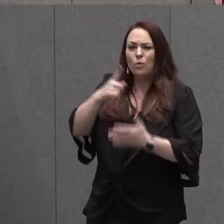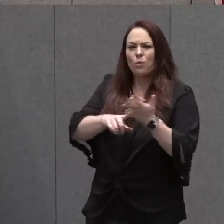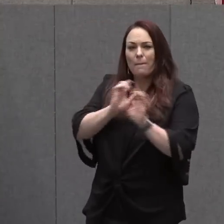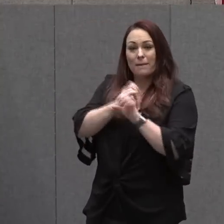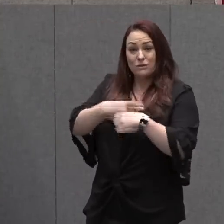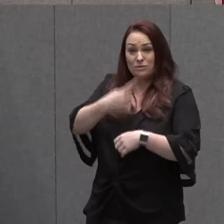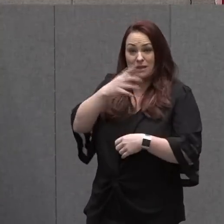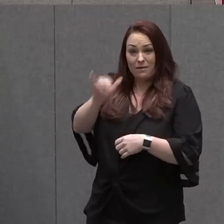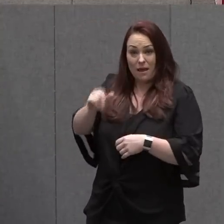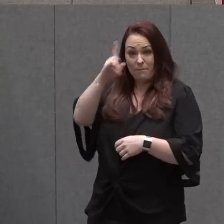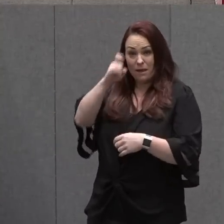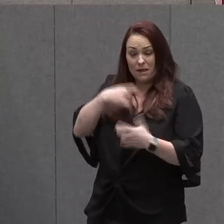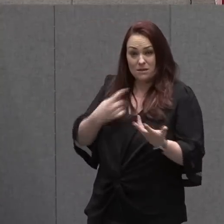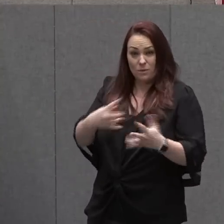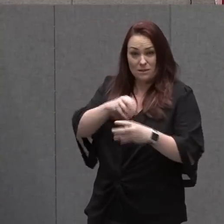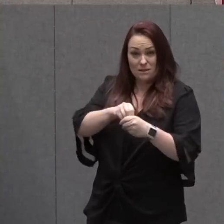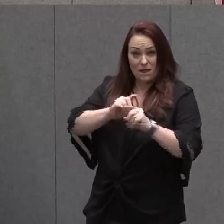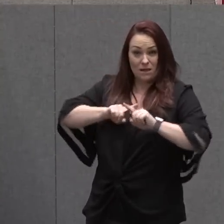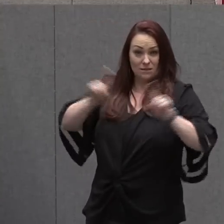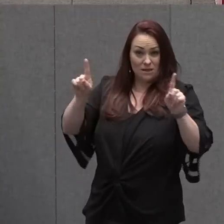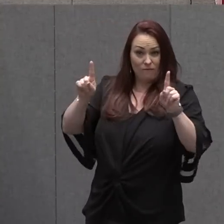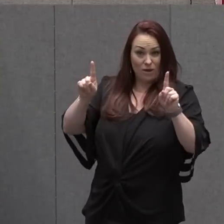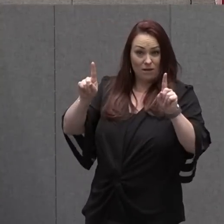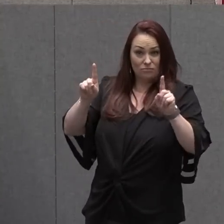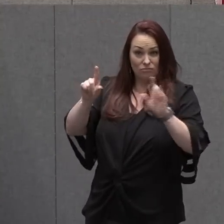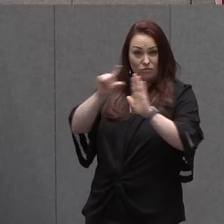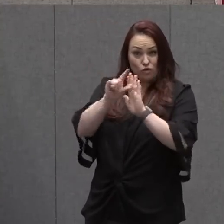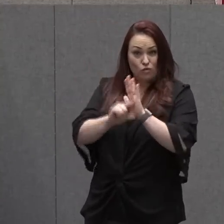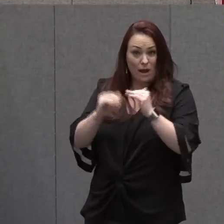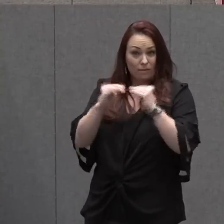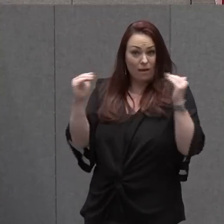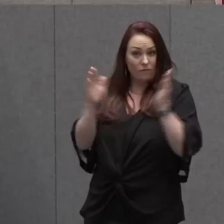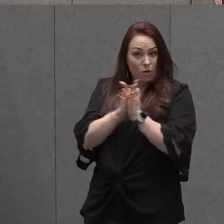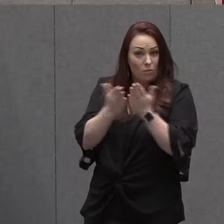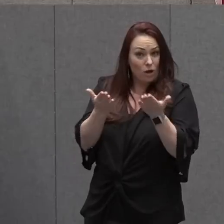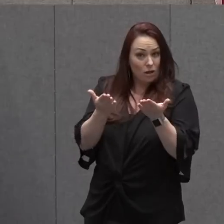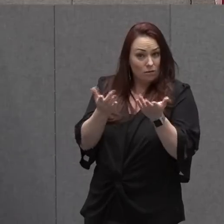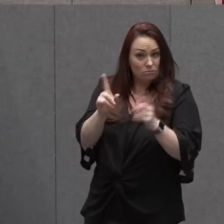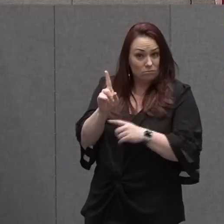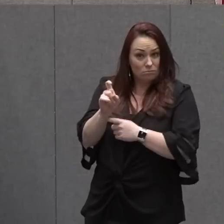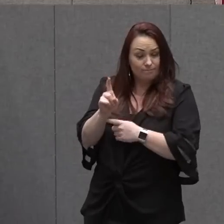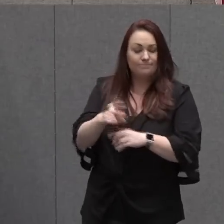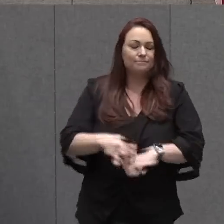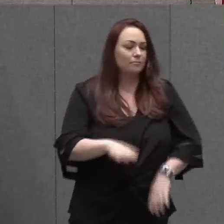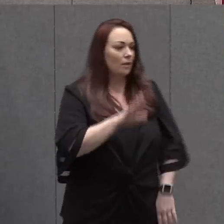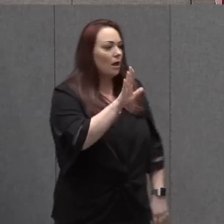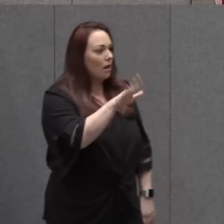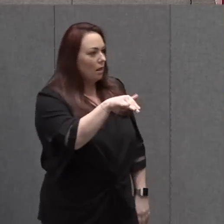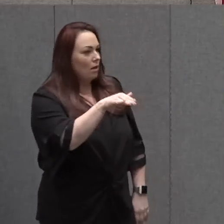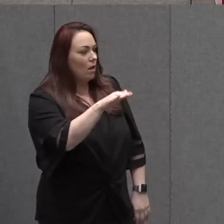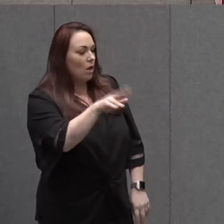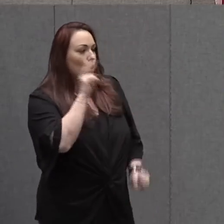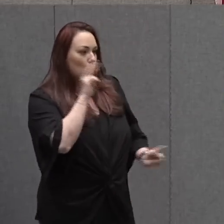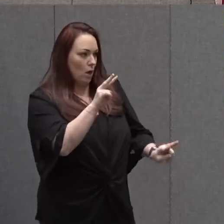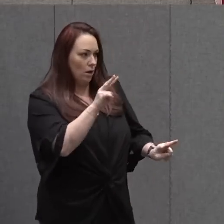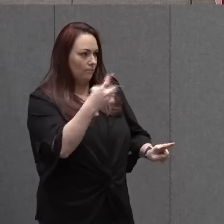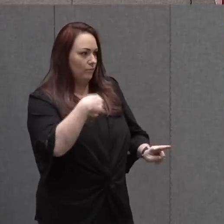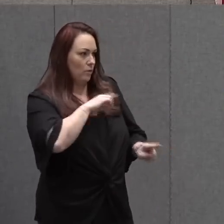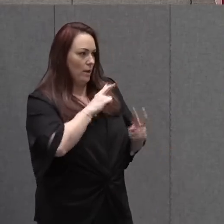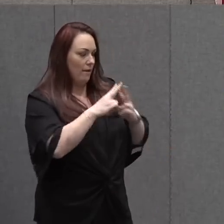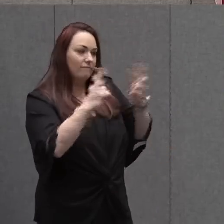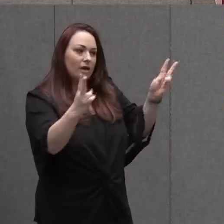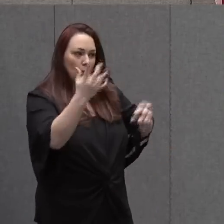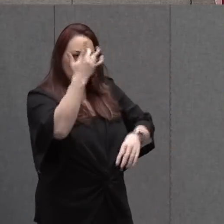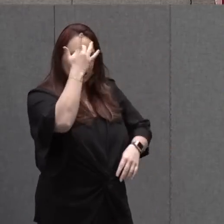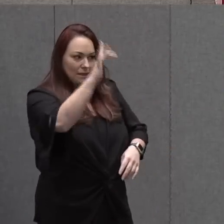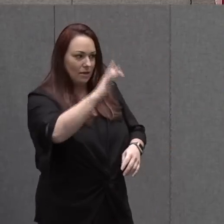Just because it was in a different grade level book? Look, we have very